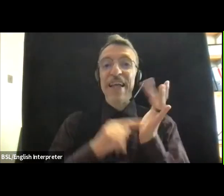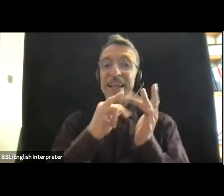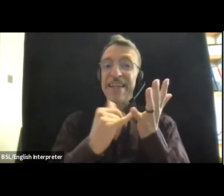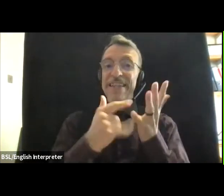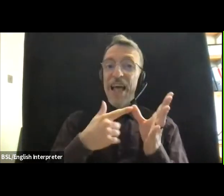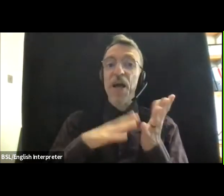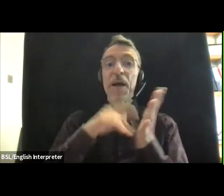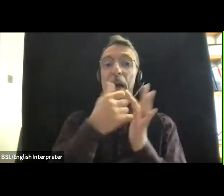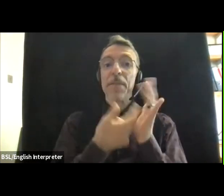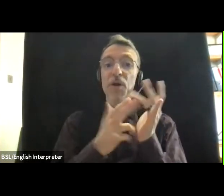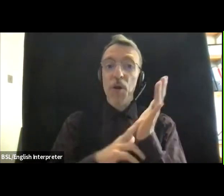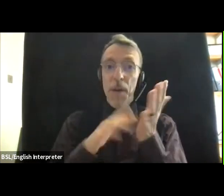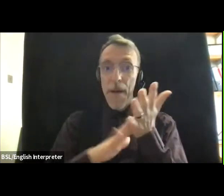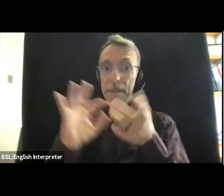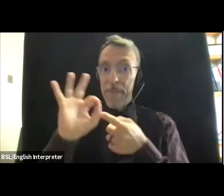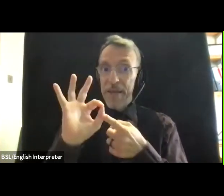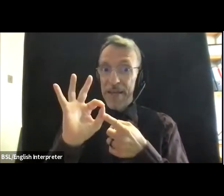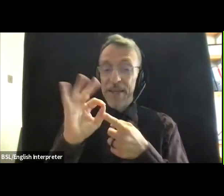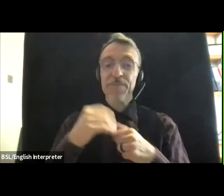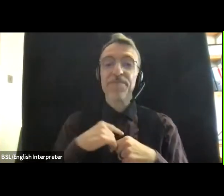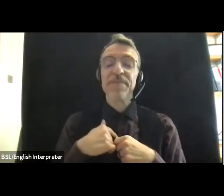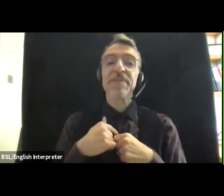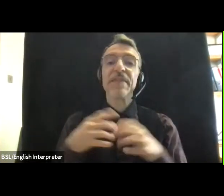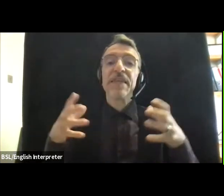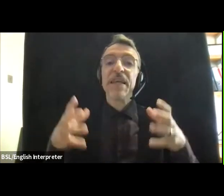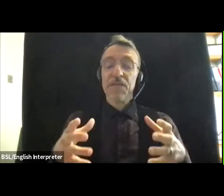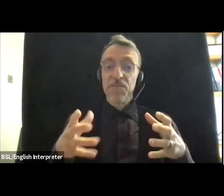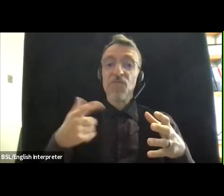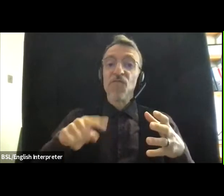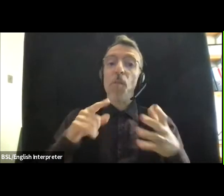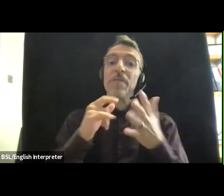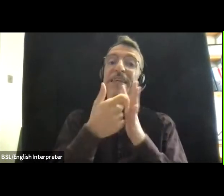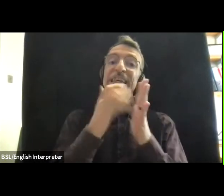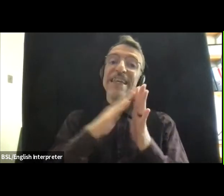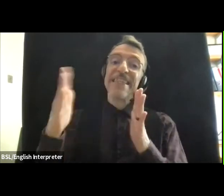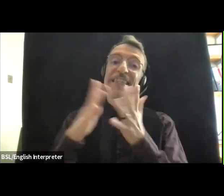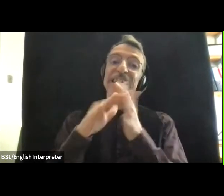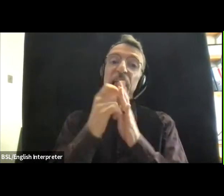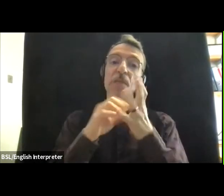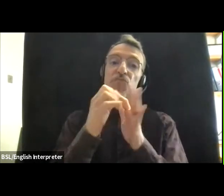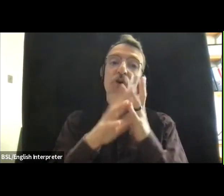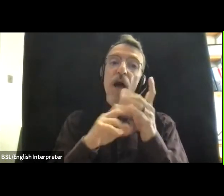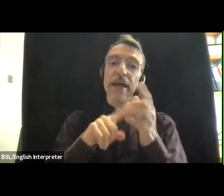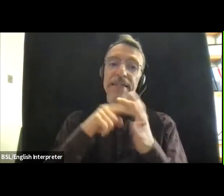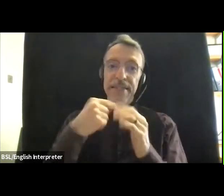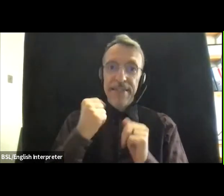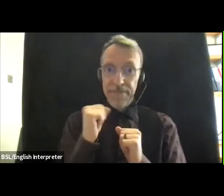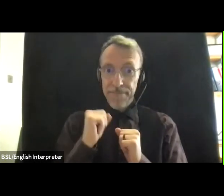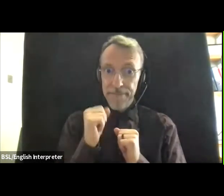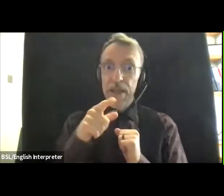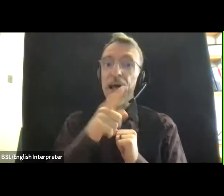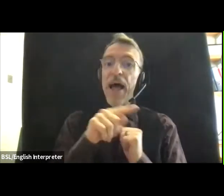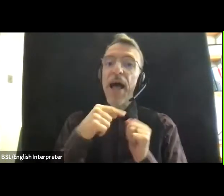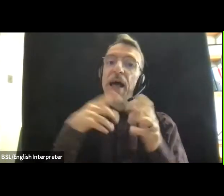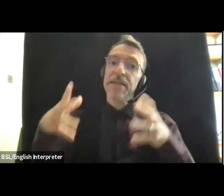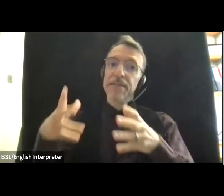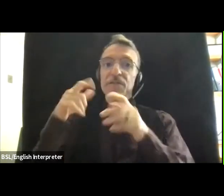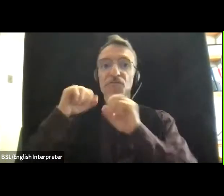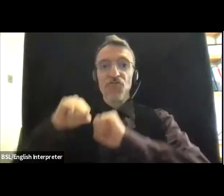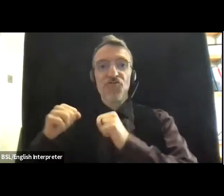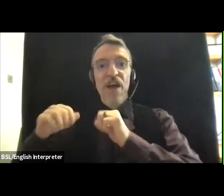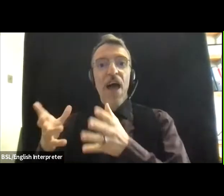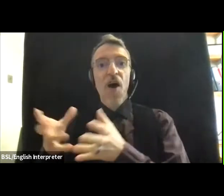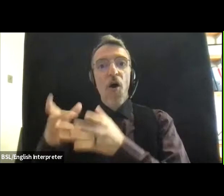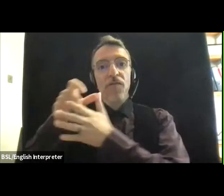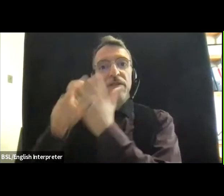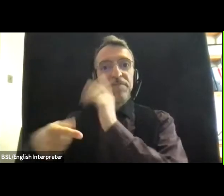Mahago, and Chair of the Disability All-Party Parliamentary Group in Parliament. I'm also the Treasurer of